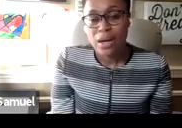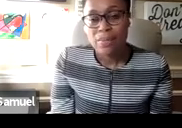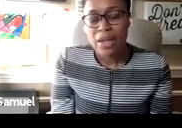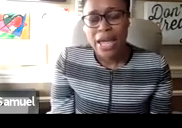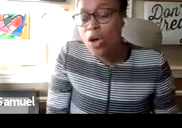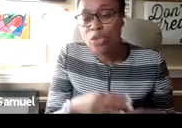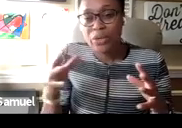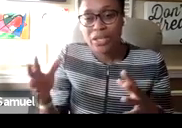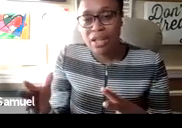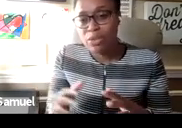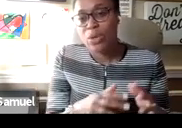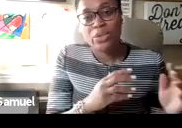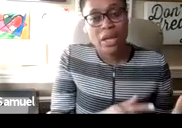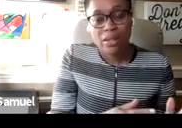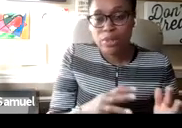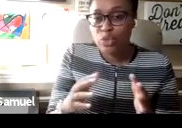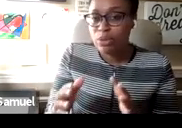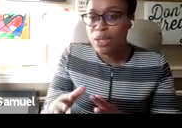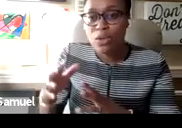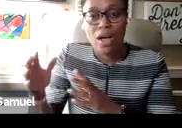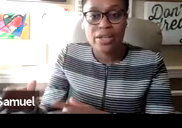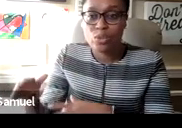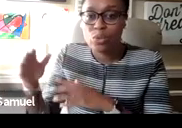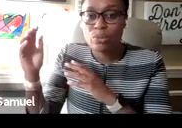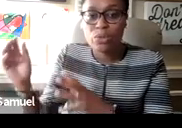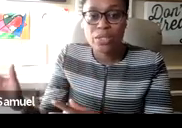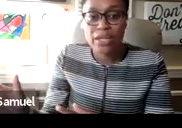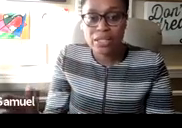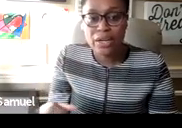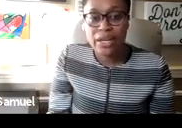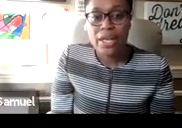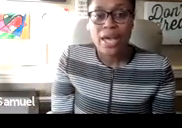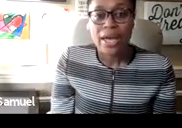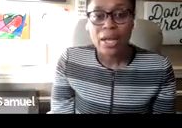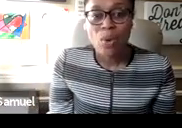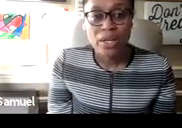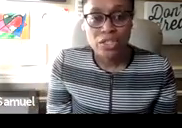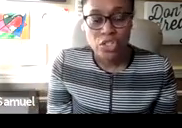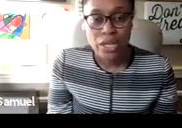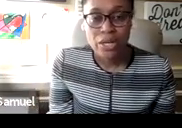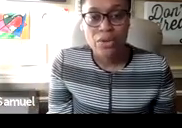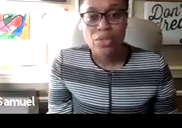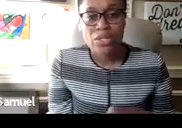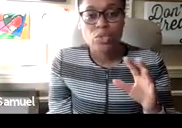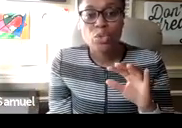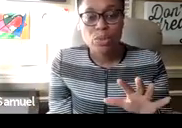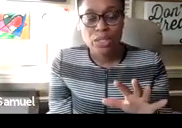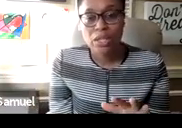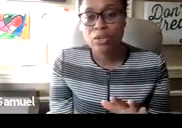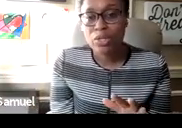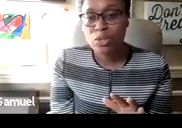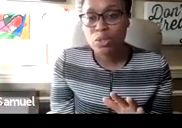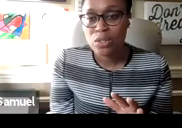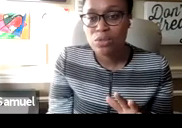schools at all grade levels, whether it's elementary, middle, high school, or post-secondary. And I wanted to share these